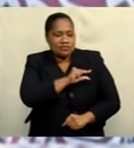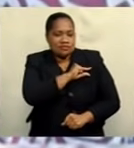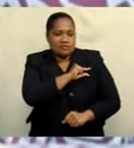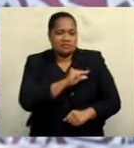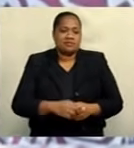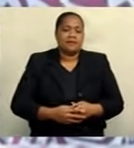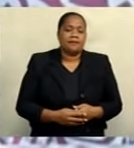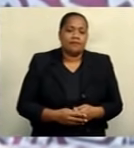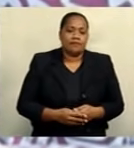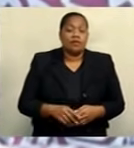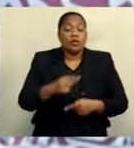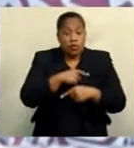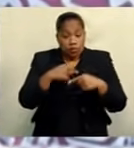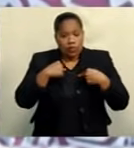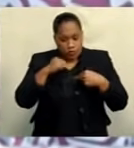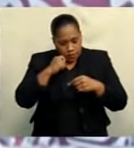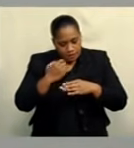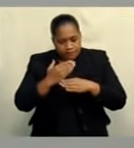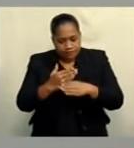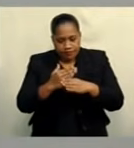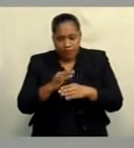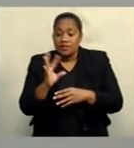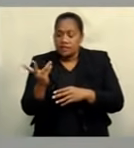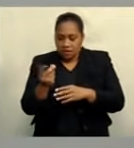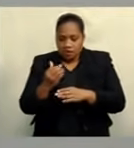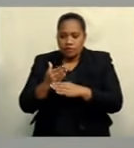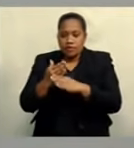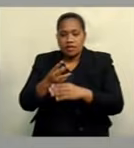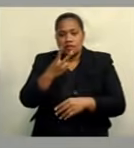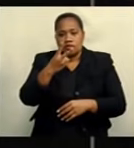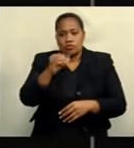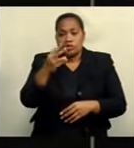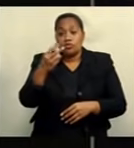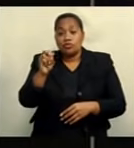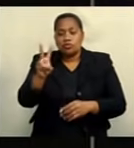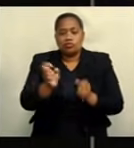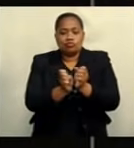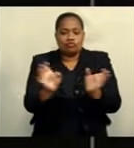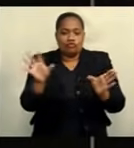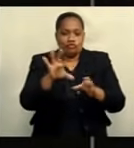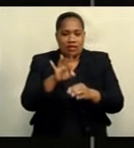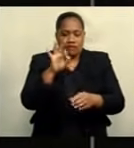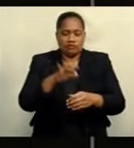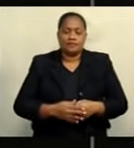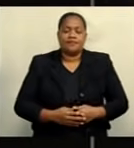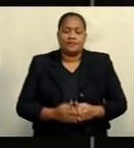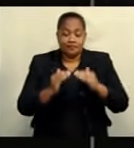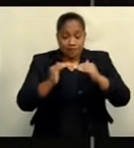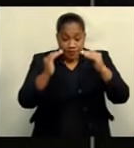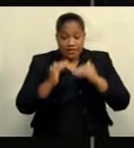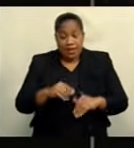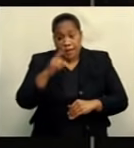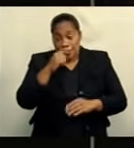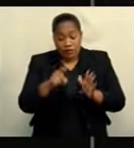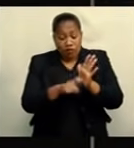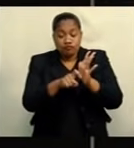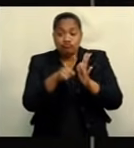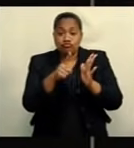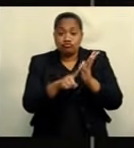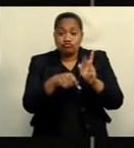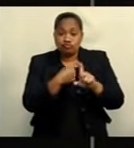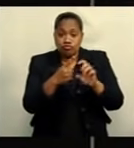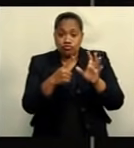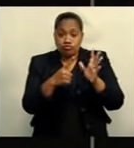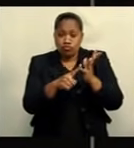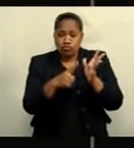We will be operating, and they will be operating the polling stations in the 2022 general election. The people of Rukua village in Benga got a